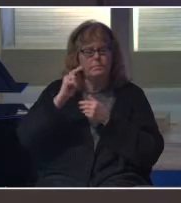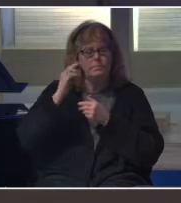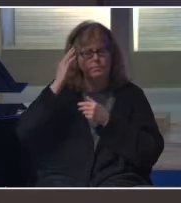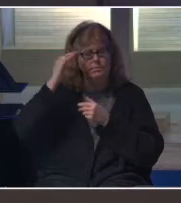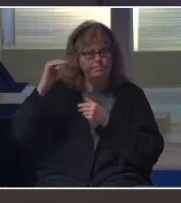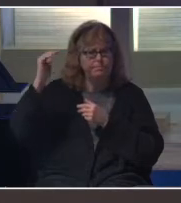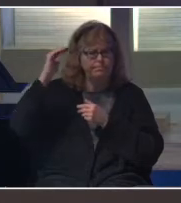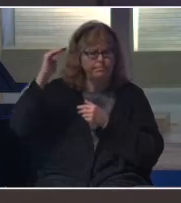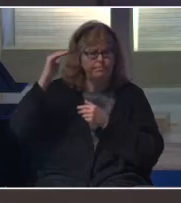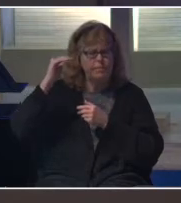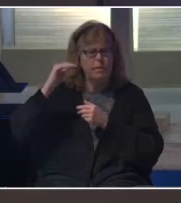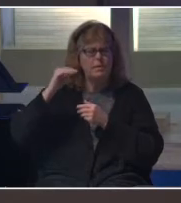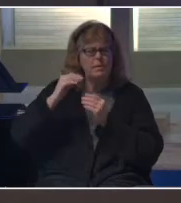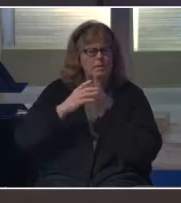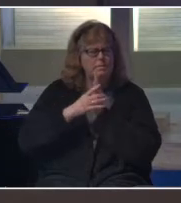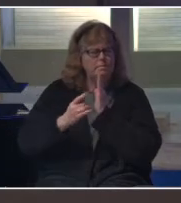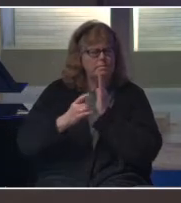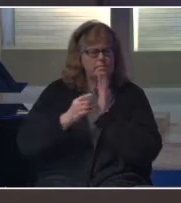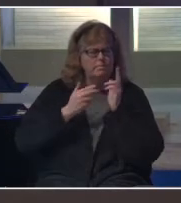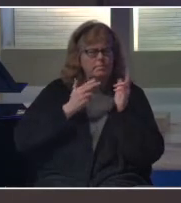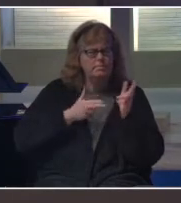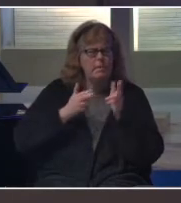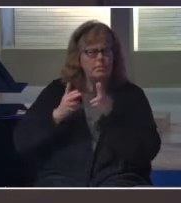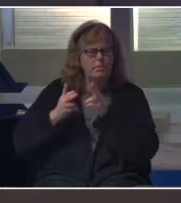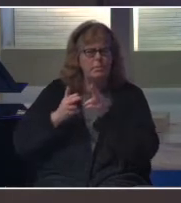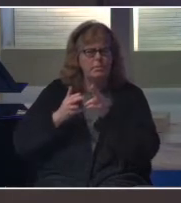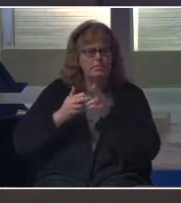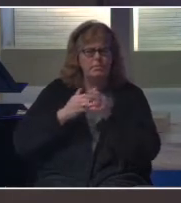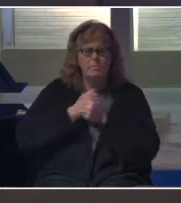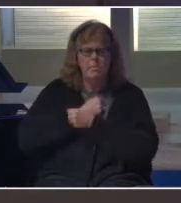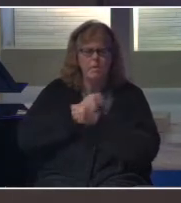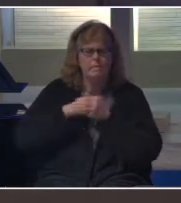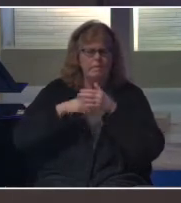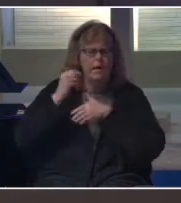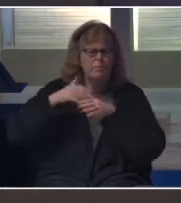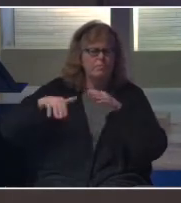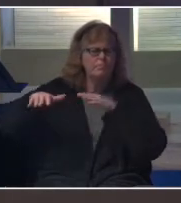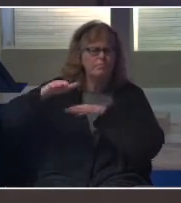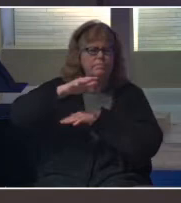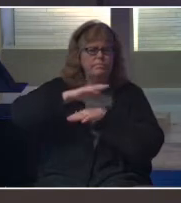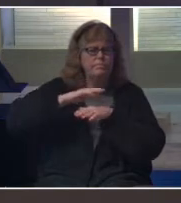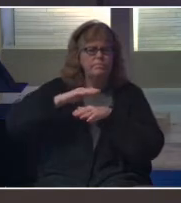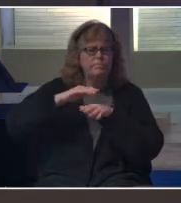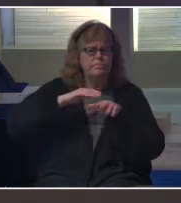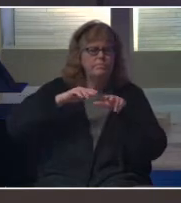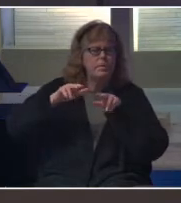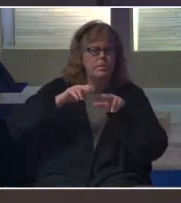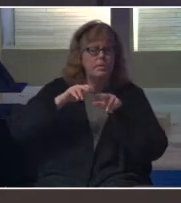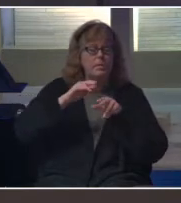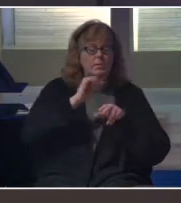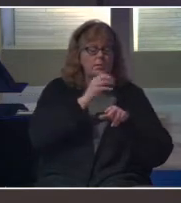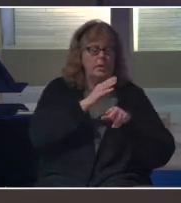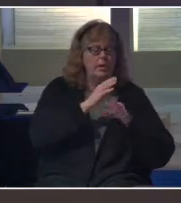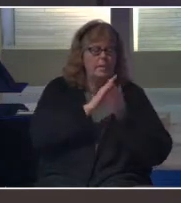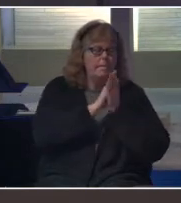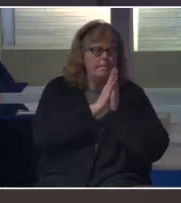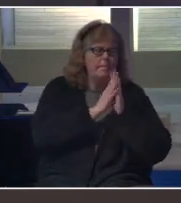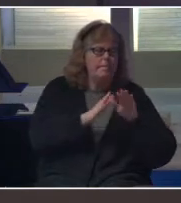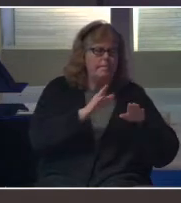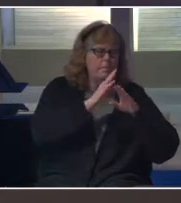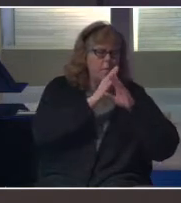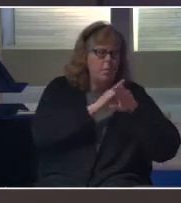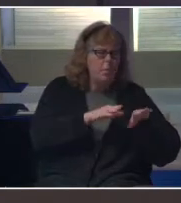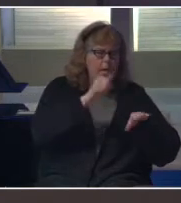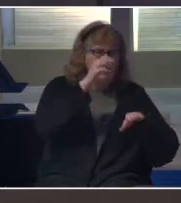a skillful hunter, a man of the open country, while Jacob was a peaceful man or a quiet